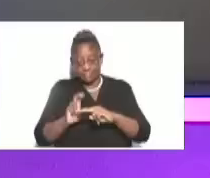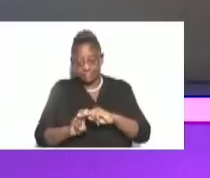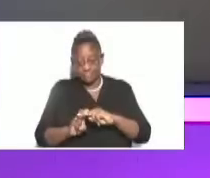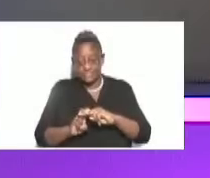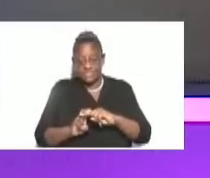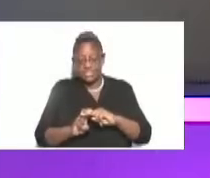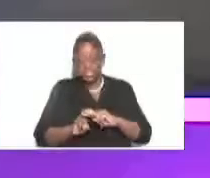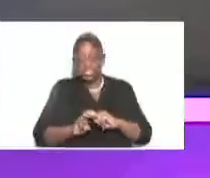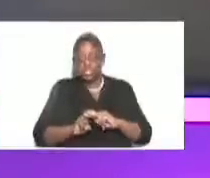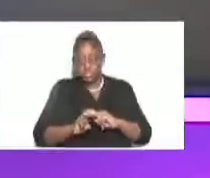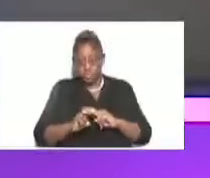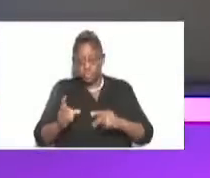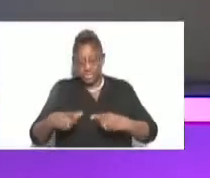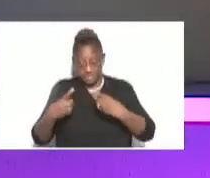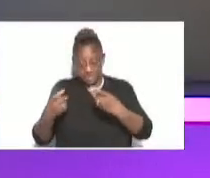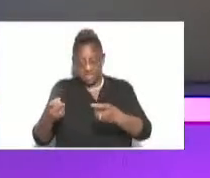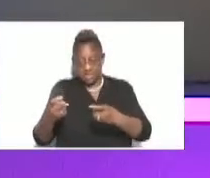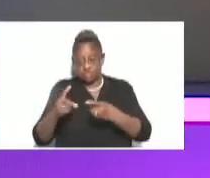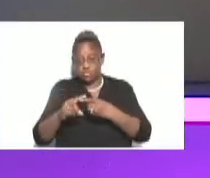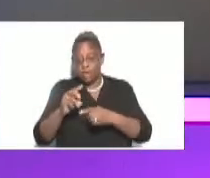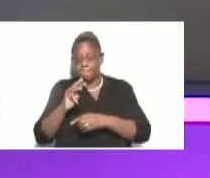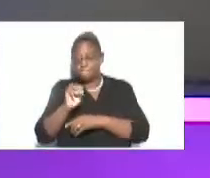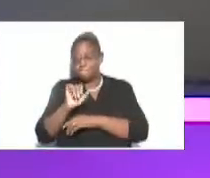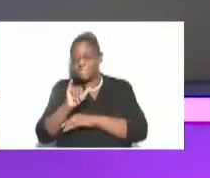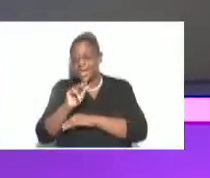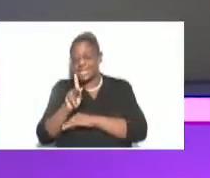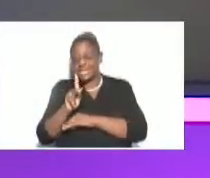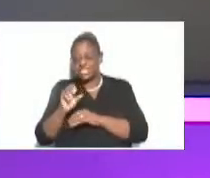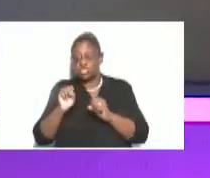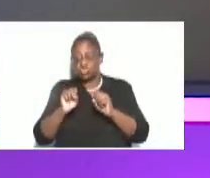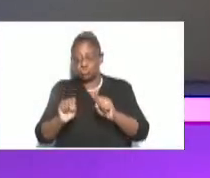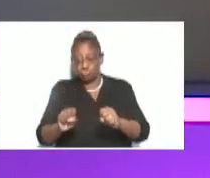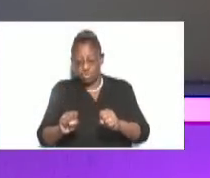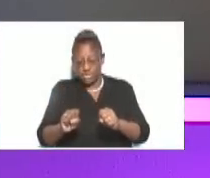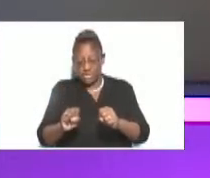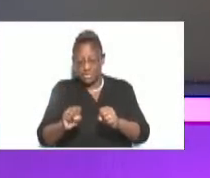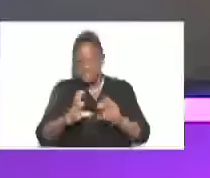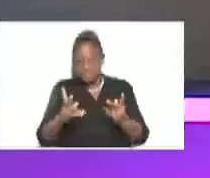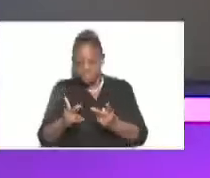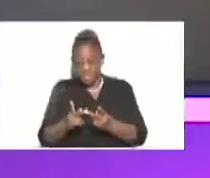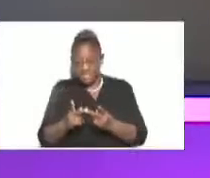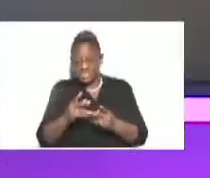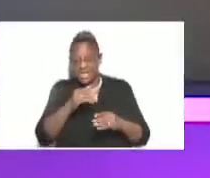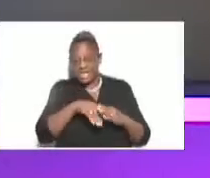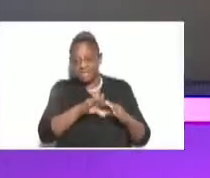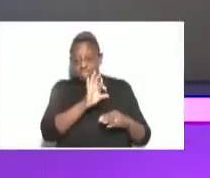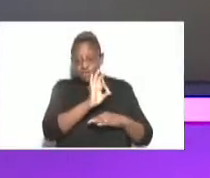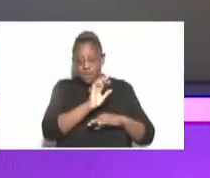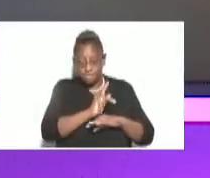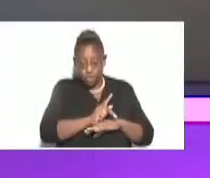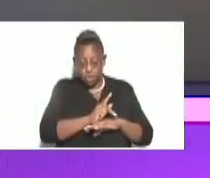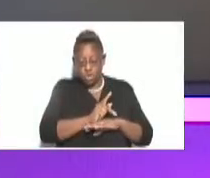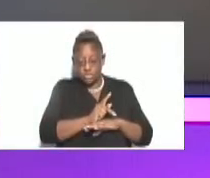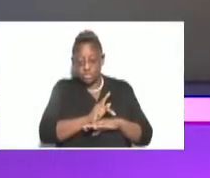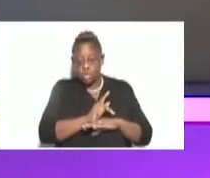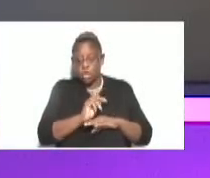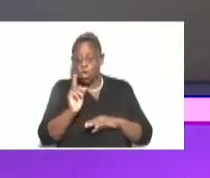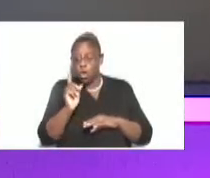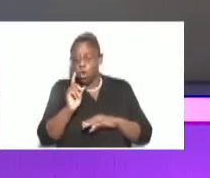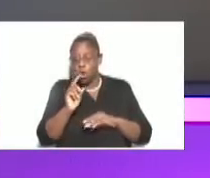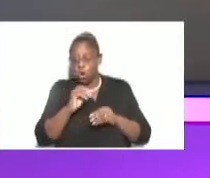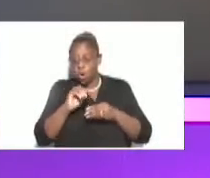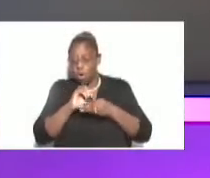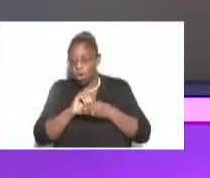Submissions can be made to its Mackey Street headquarters, Cecil Wallace Whitfield Center in Freeport, or